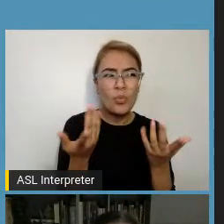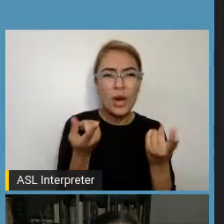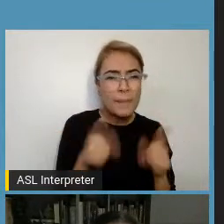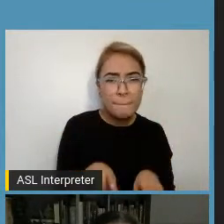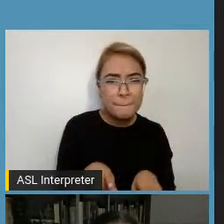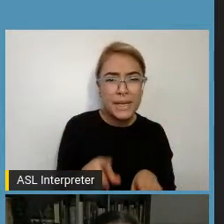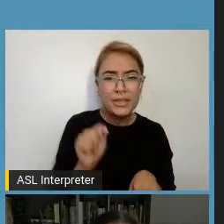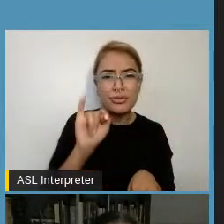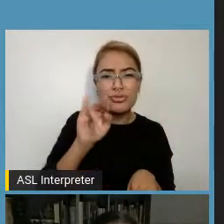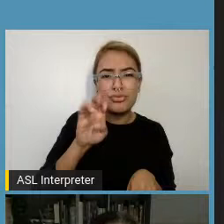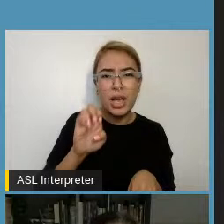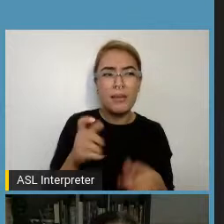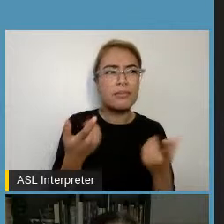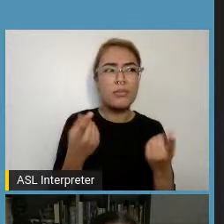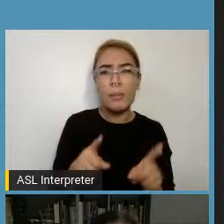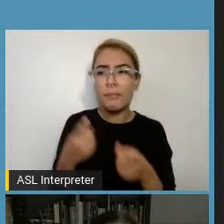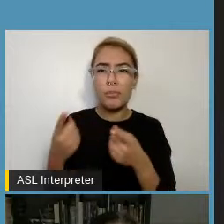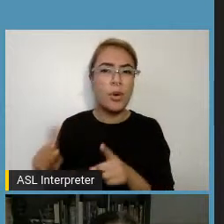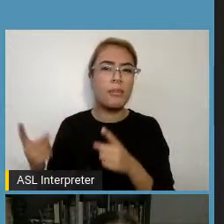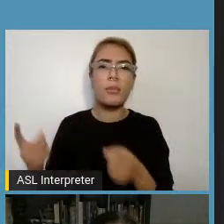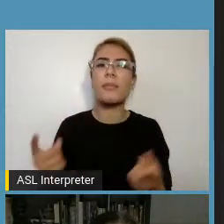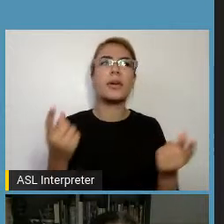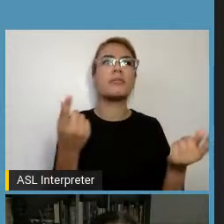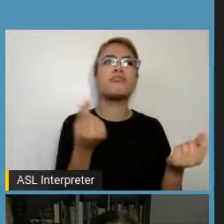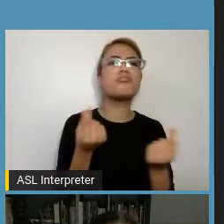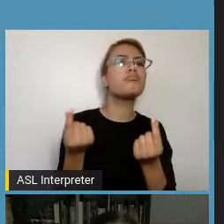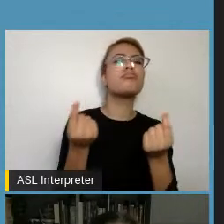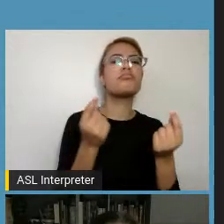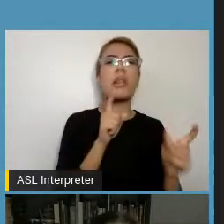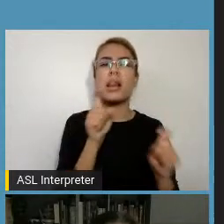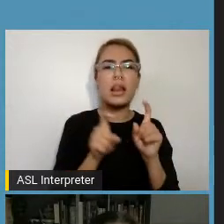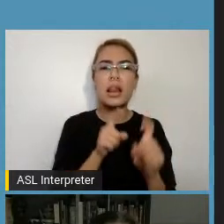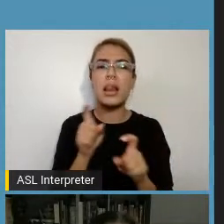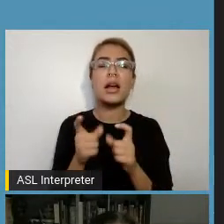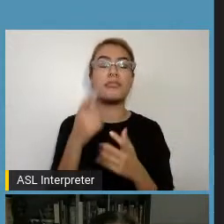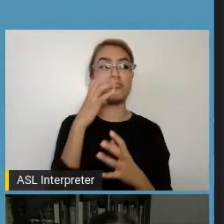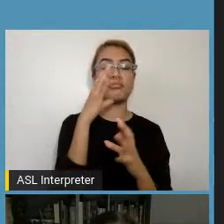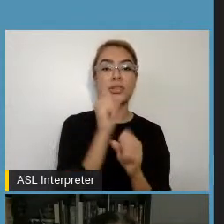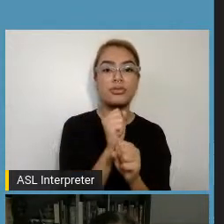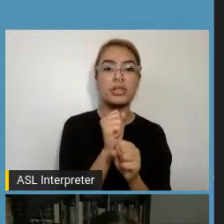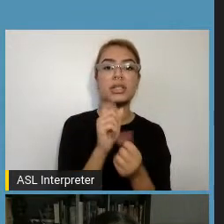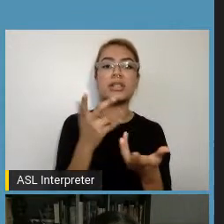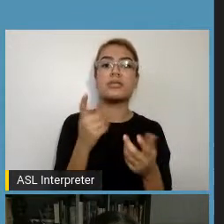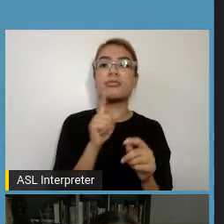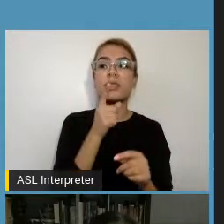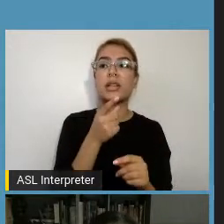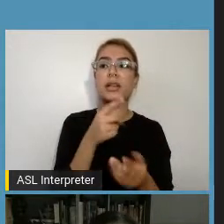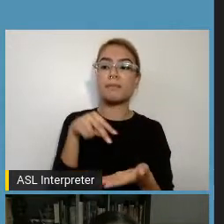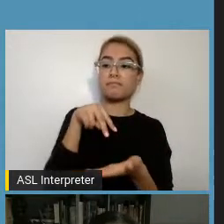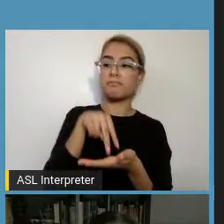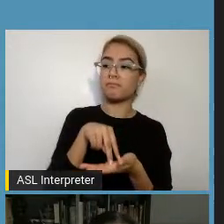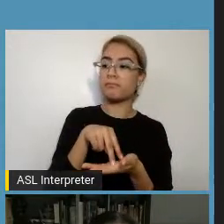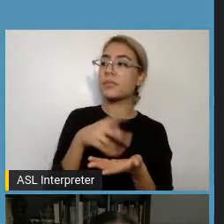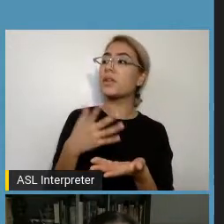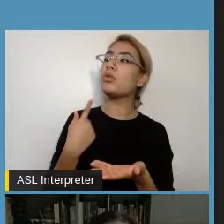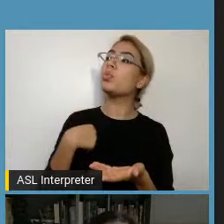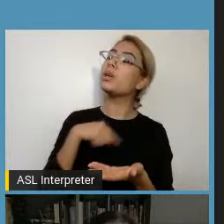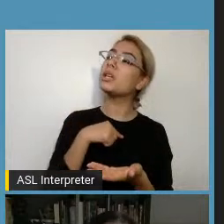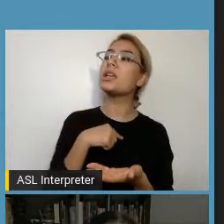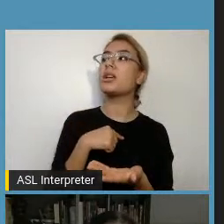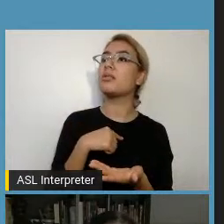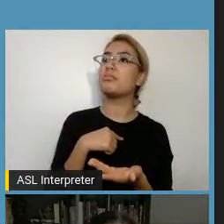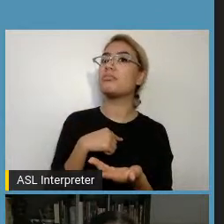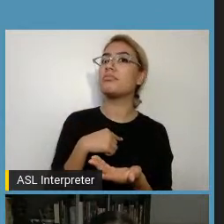And it's been interesting to really take the stand of, we're